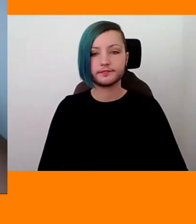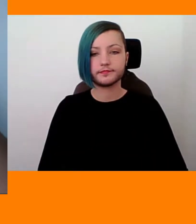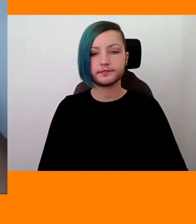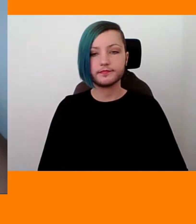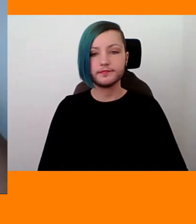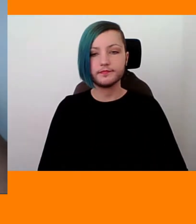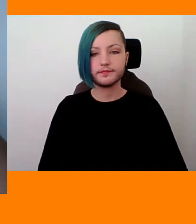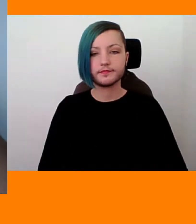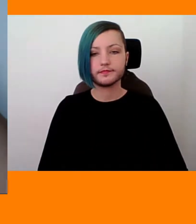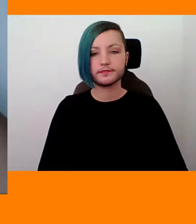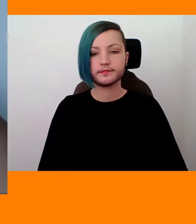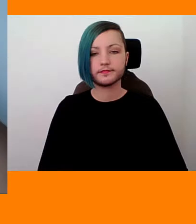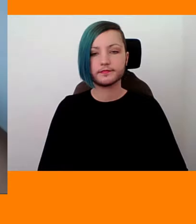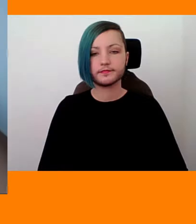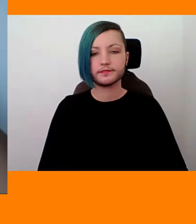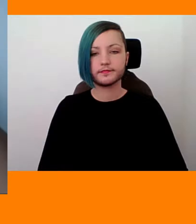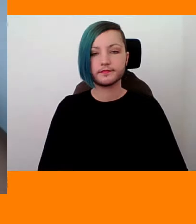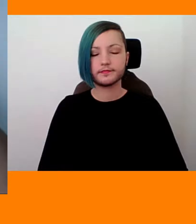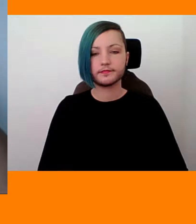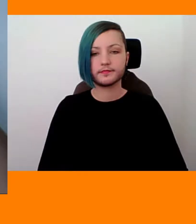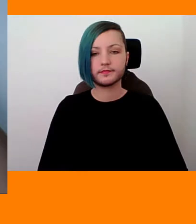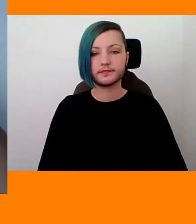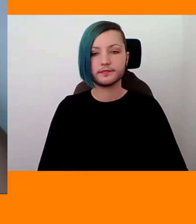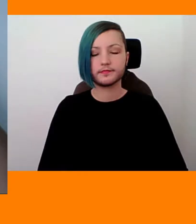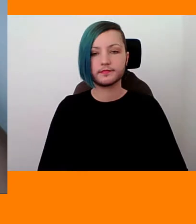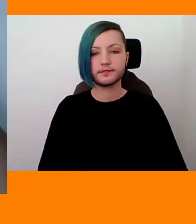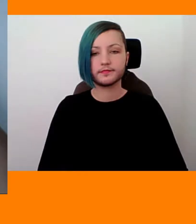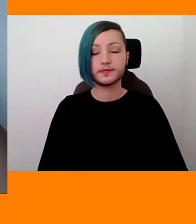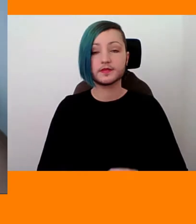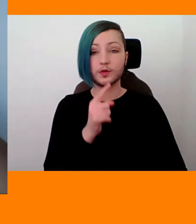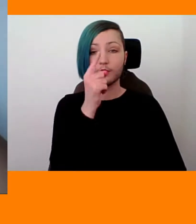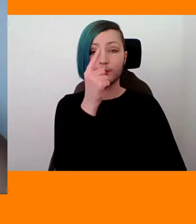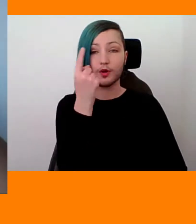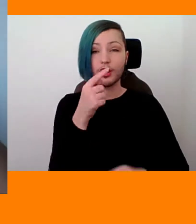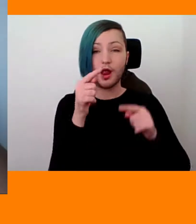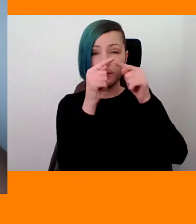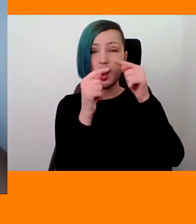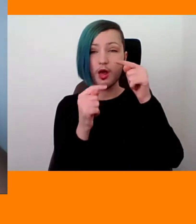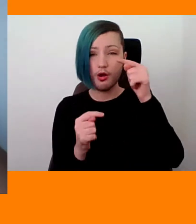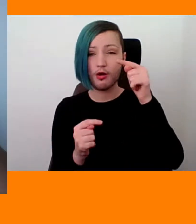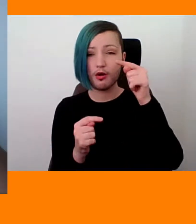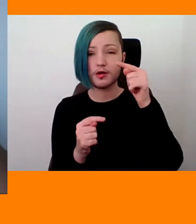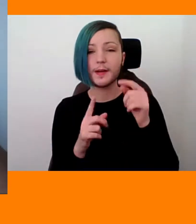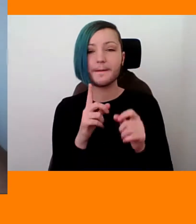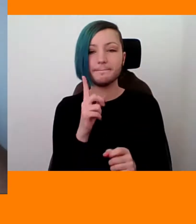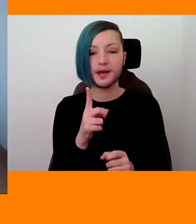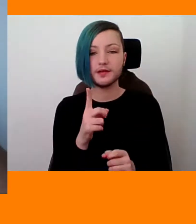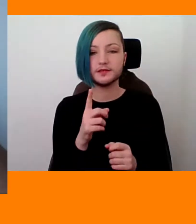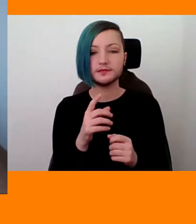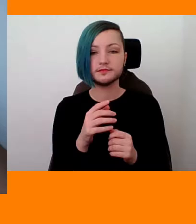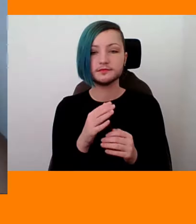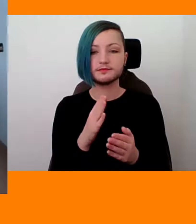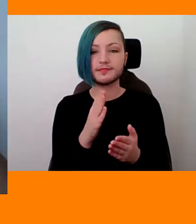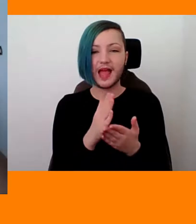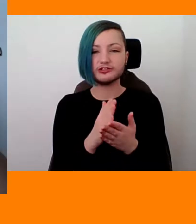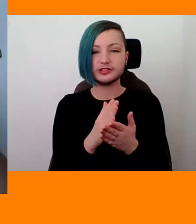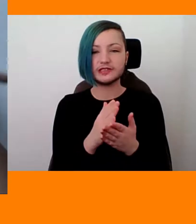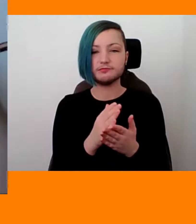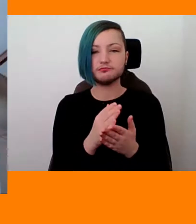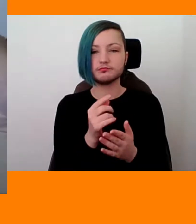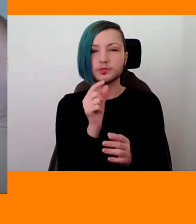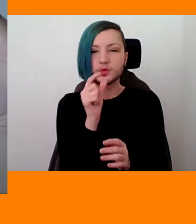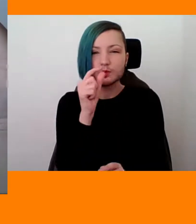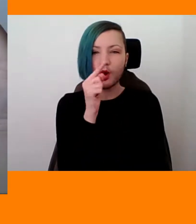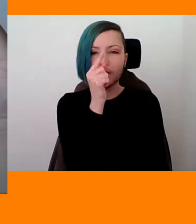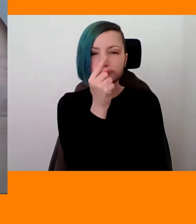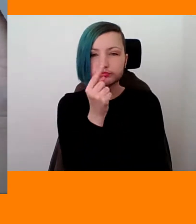So the example there I've shown you is quite a long curl, but what I'm going to do is much smaller ones, and then you